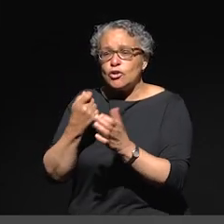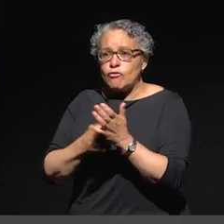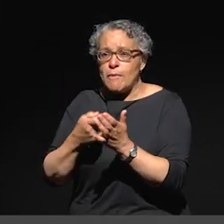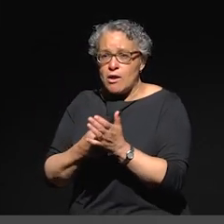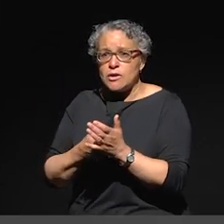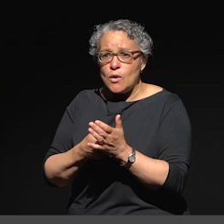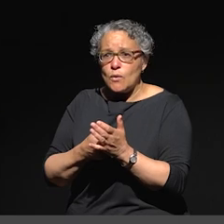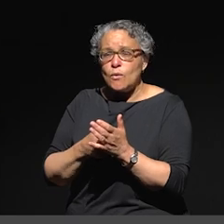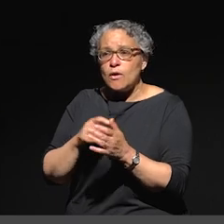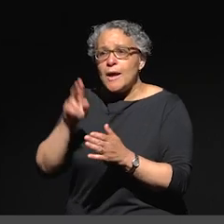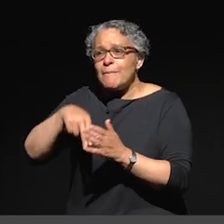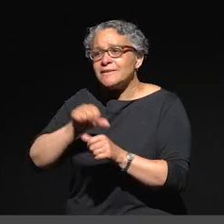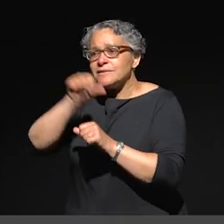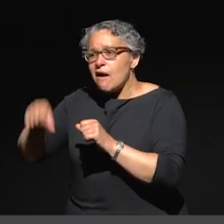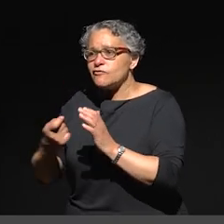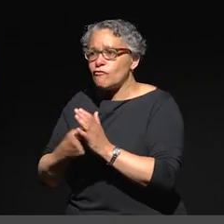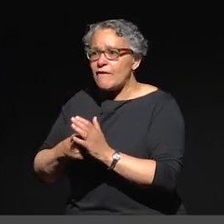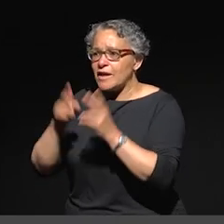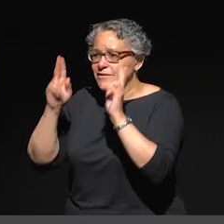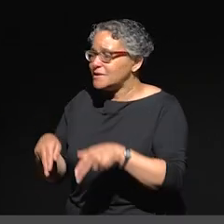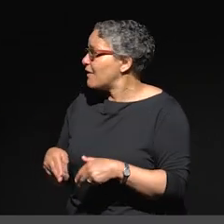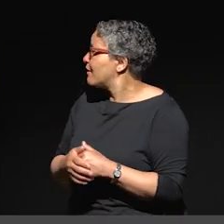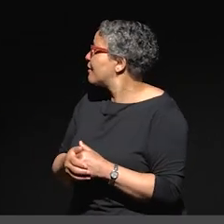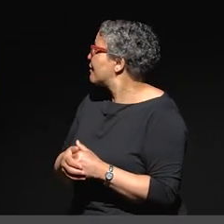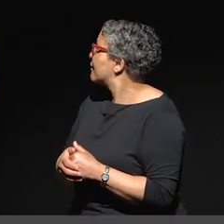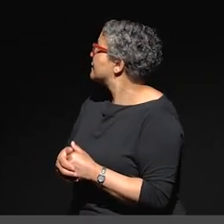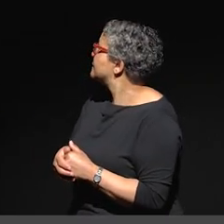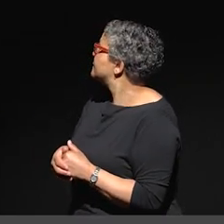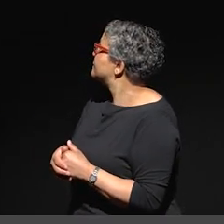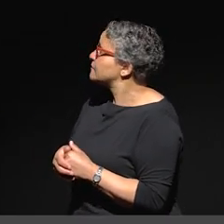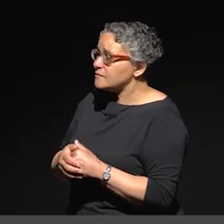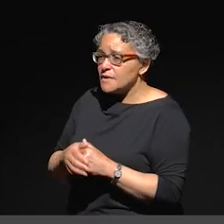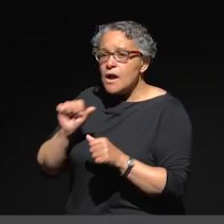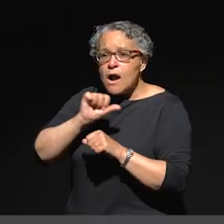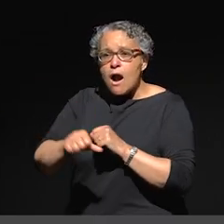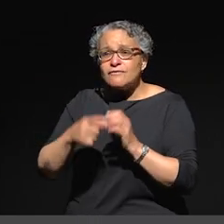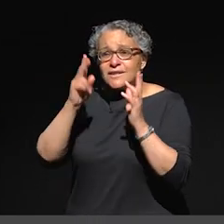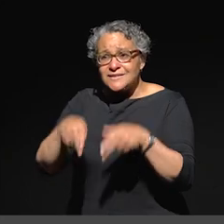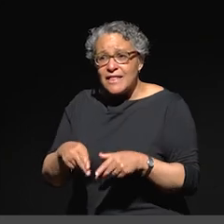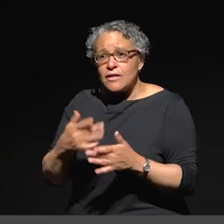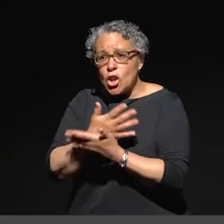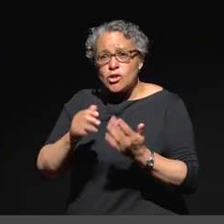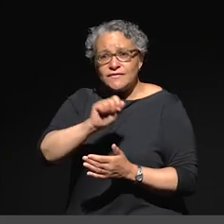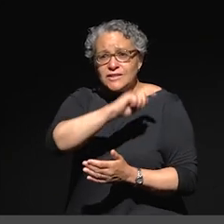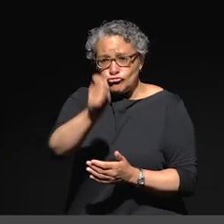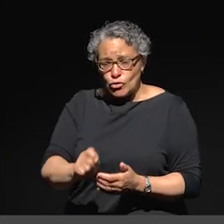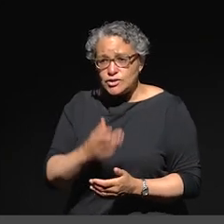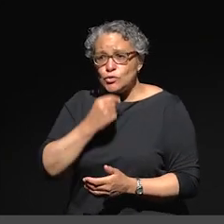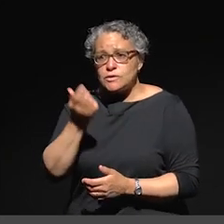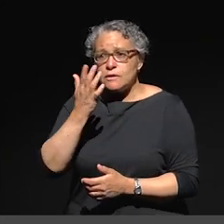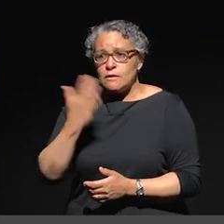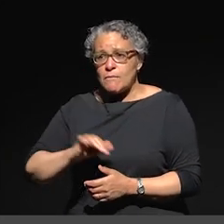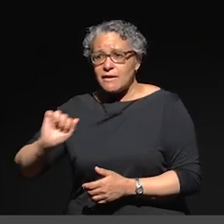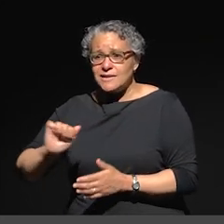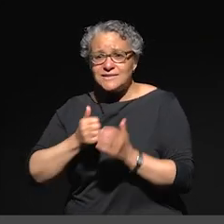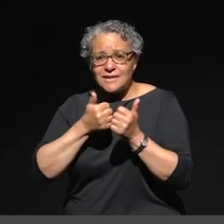painted after Raphael's death, based on the drawing. And this is what happened after his death. A lot of his drawings were used by his assistants to create works of art. And this is